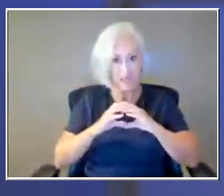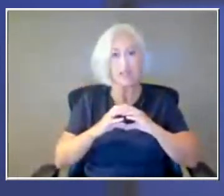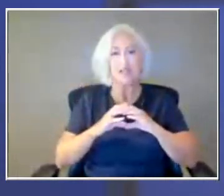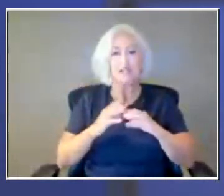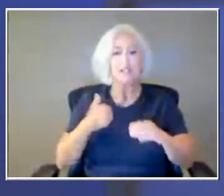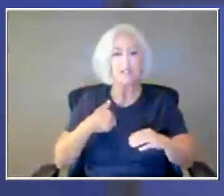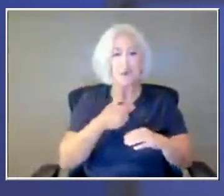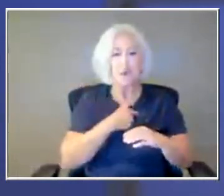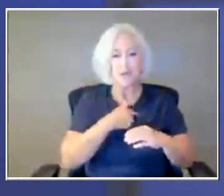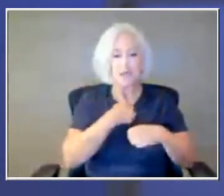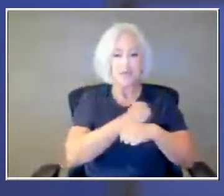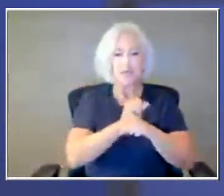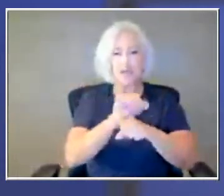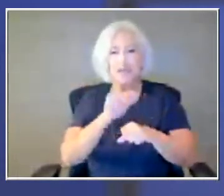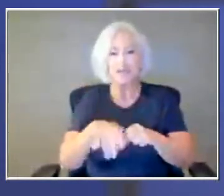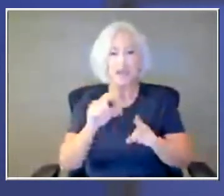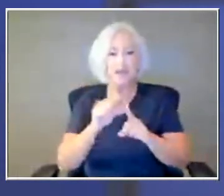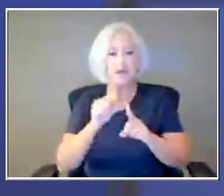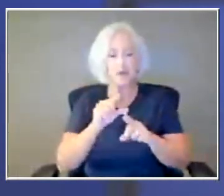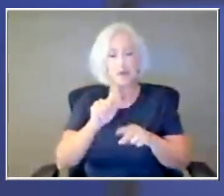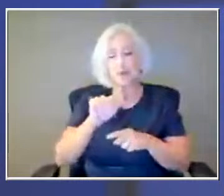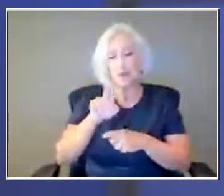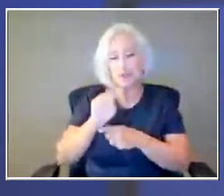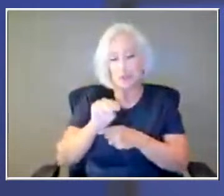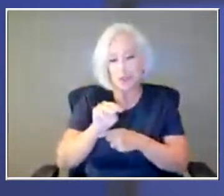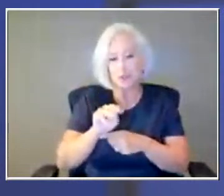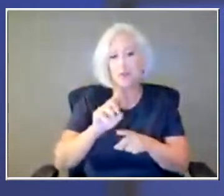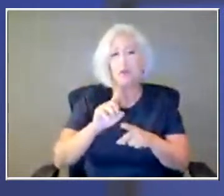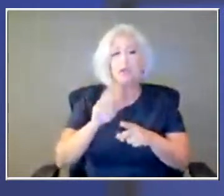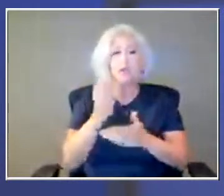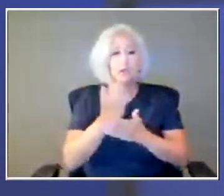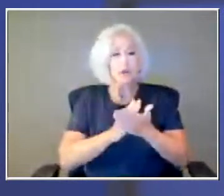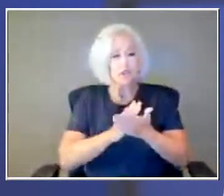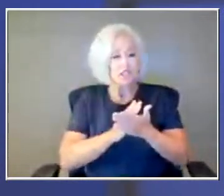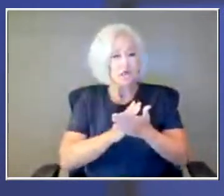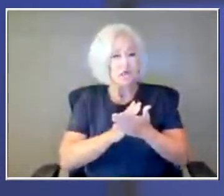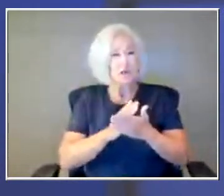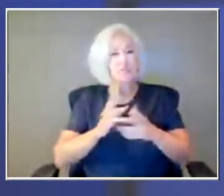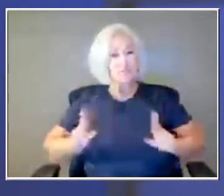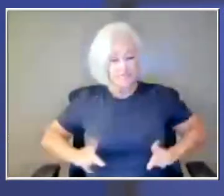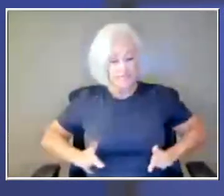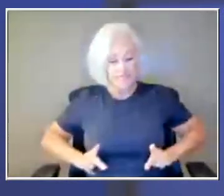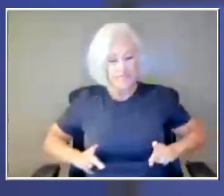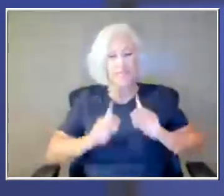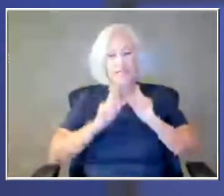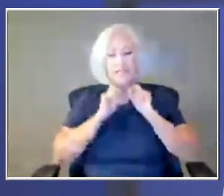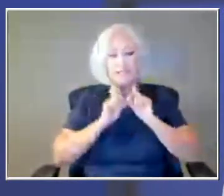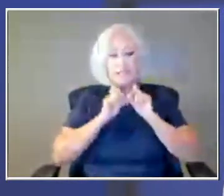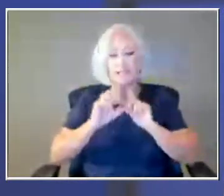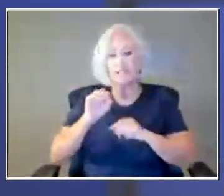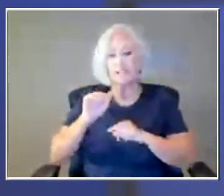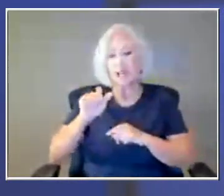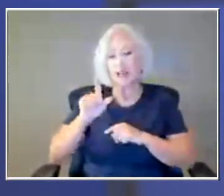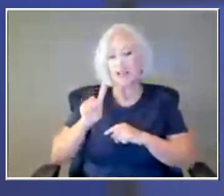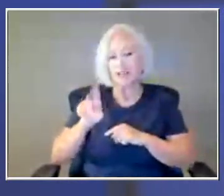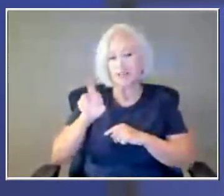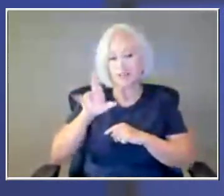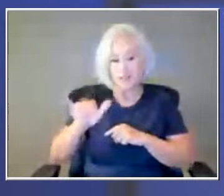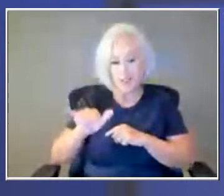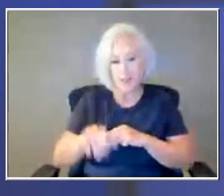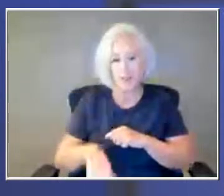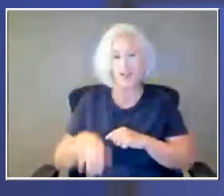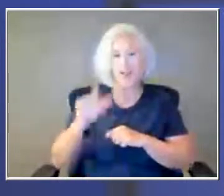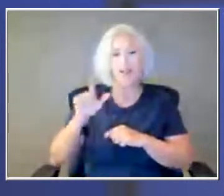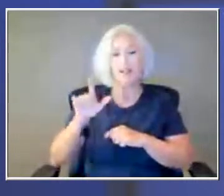it's most heavily expressed there's some expression in kidney and salivary glands, some of the lacrimal glands as well.